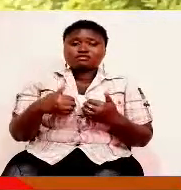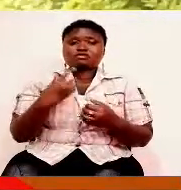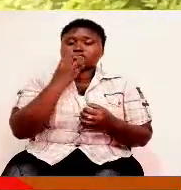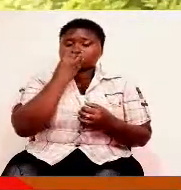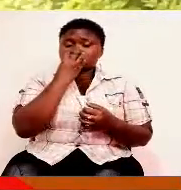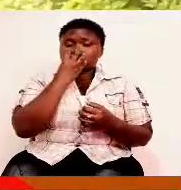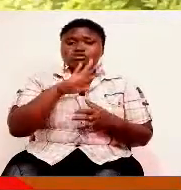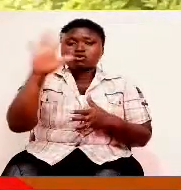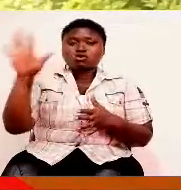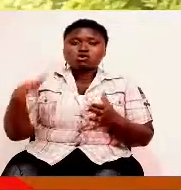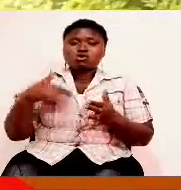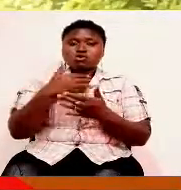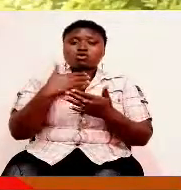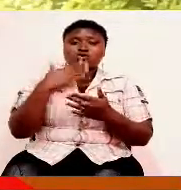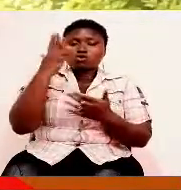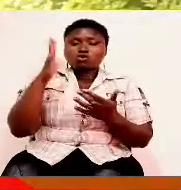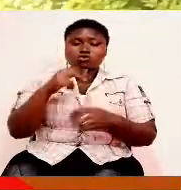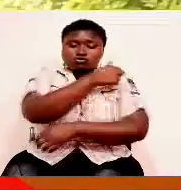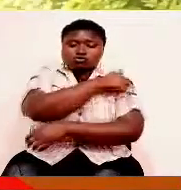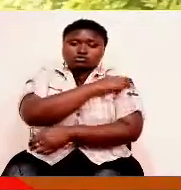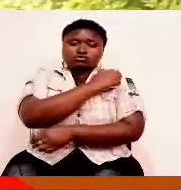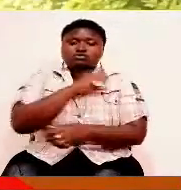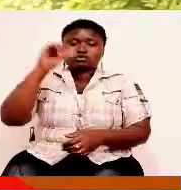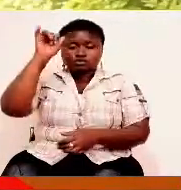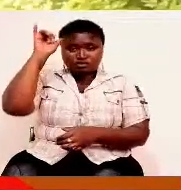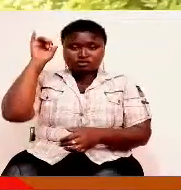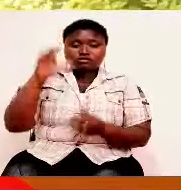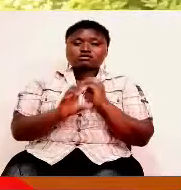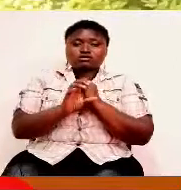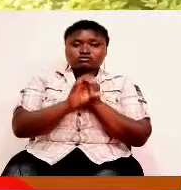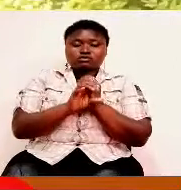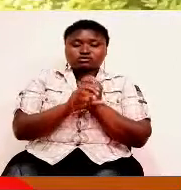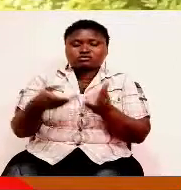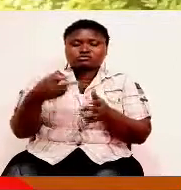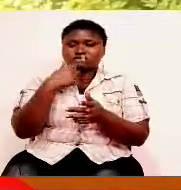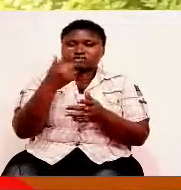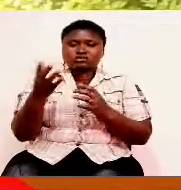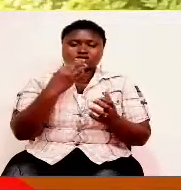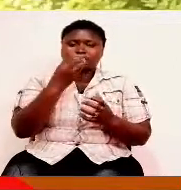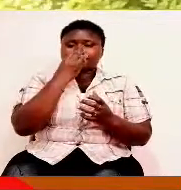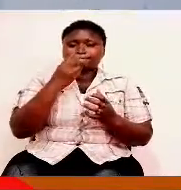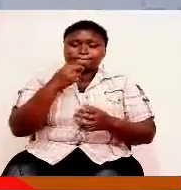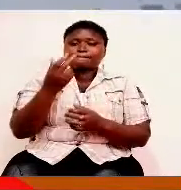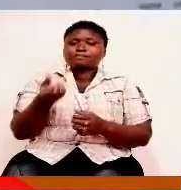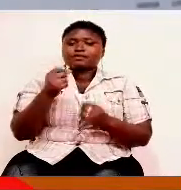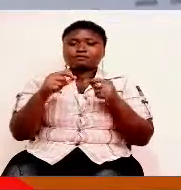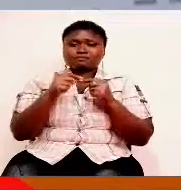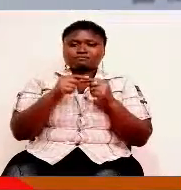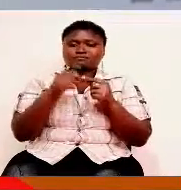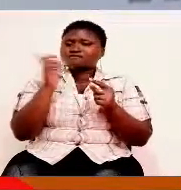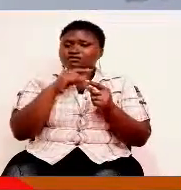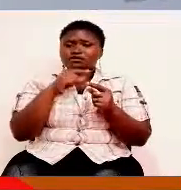those hospitals within Nyeri County. Can we also make sure that our basic drugs like painkillers and what have you are available? Nige